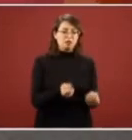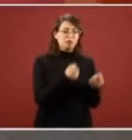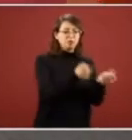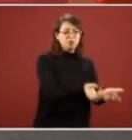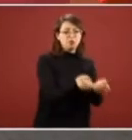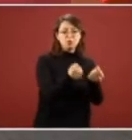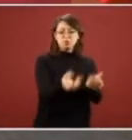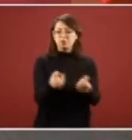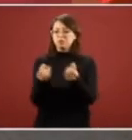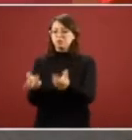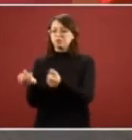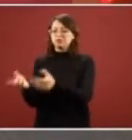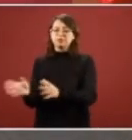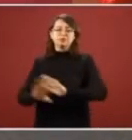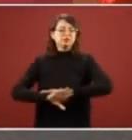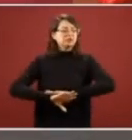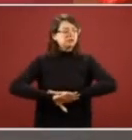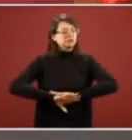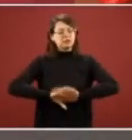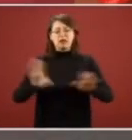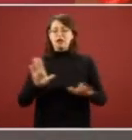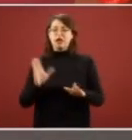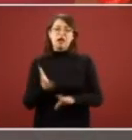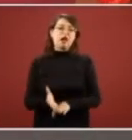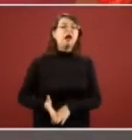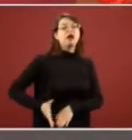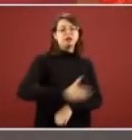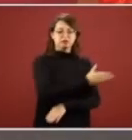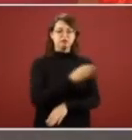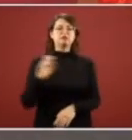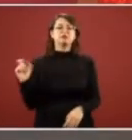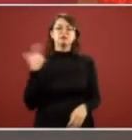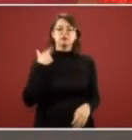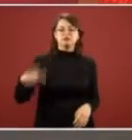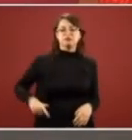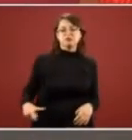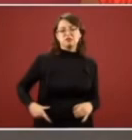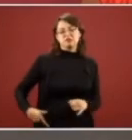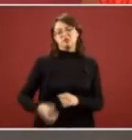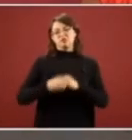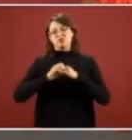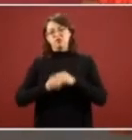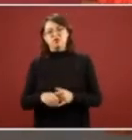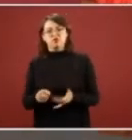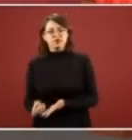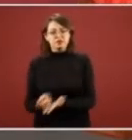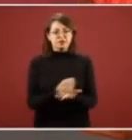tiempo. That time is de la over. Entrega del frijol con gorgojo. Of turning over